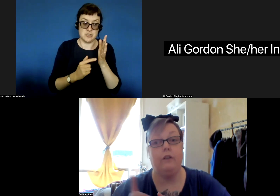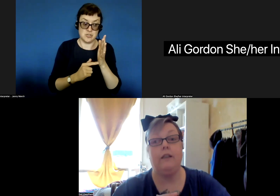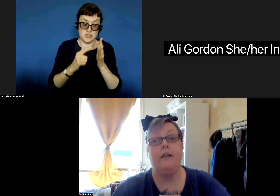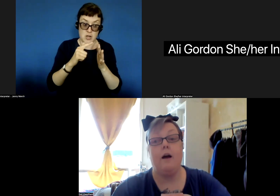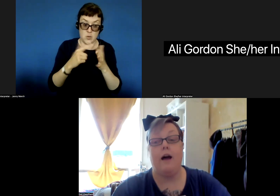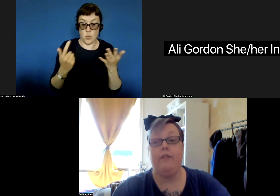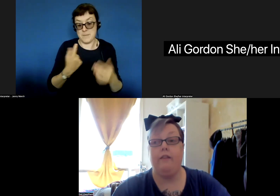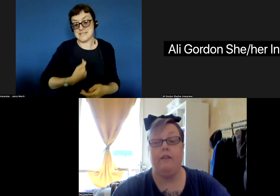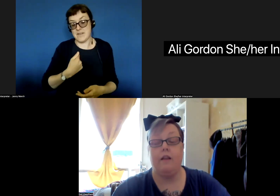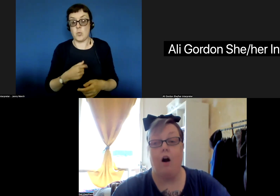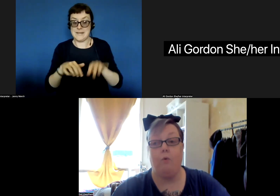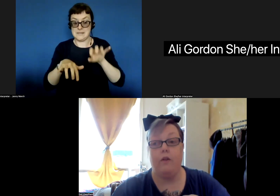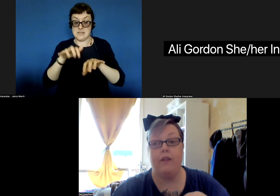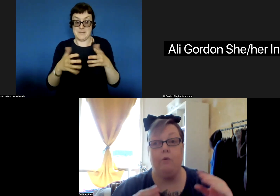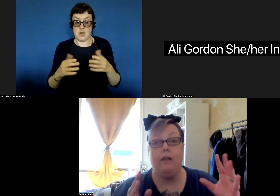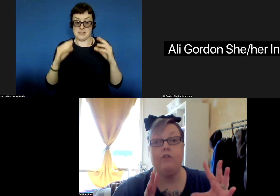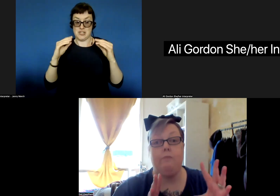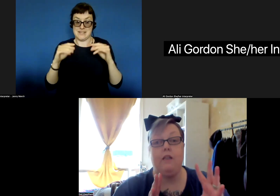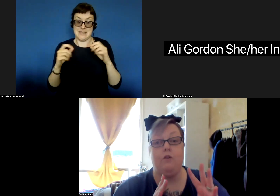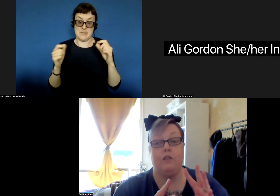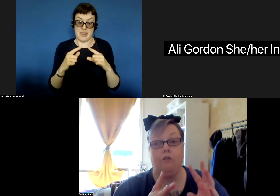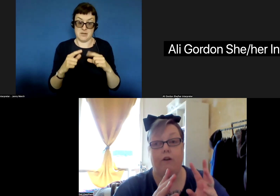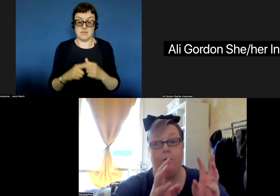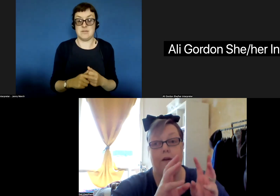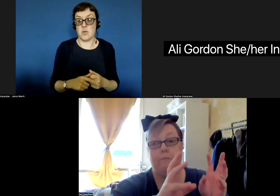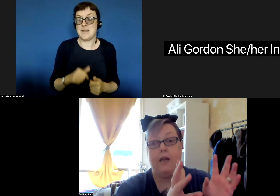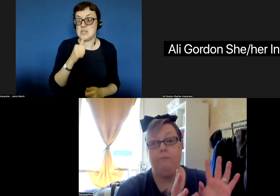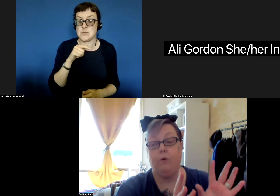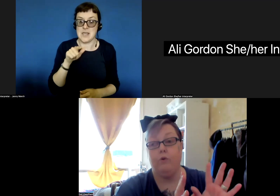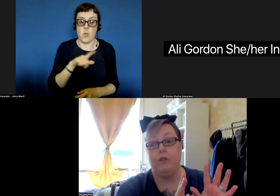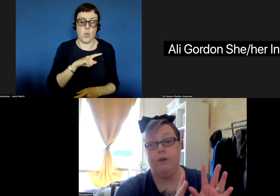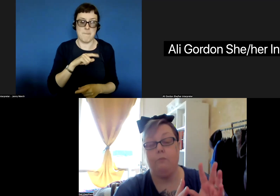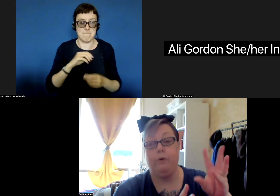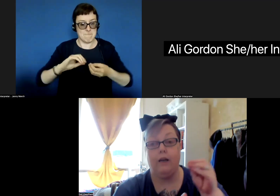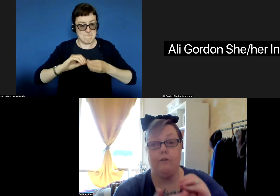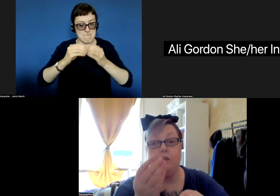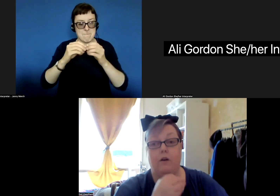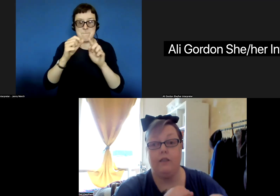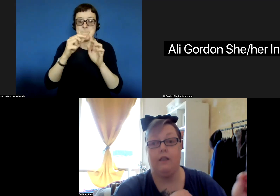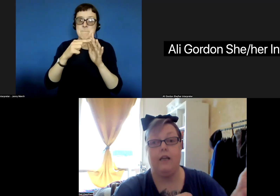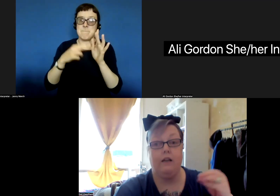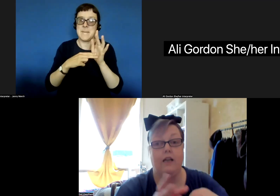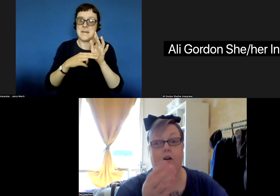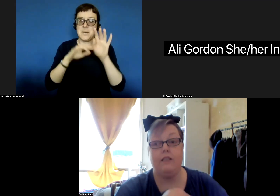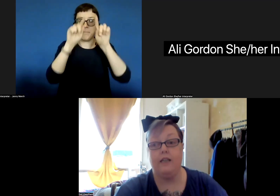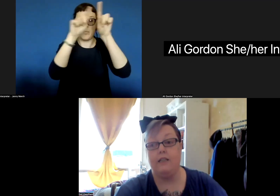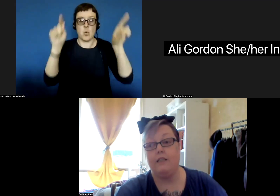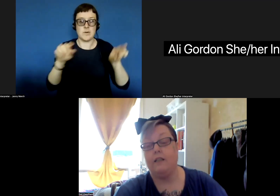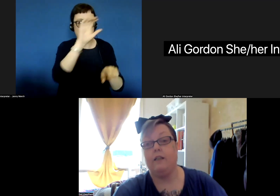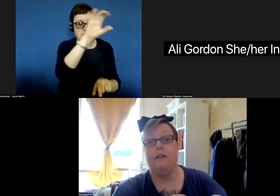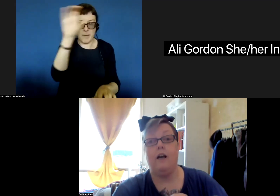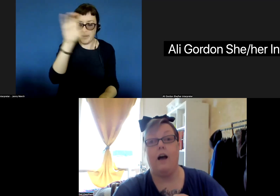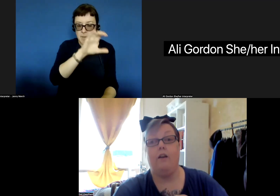now, and then they will literally be used to create a bit of a pin board, so we can pull out some key